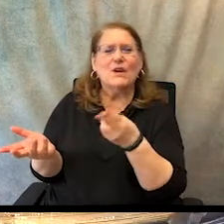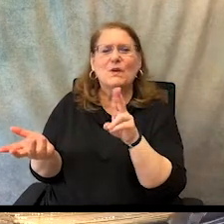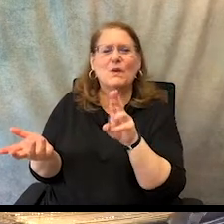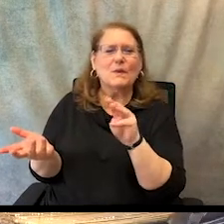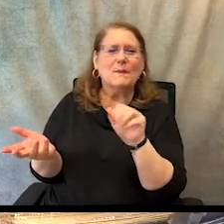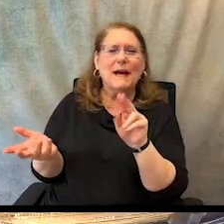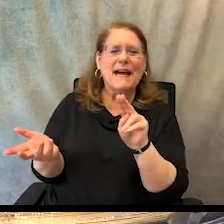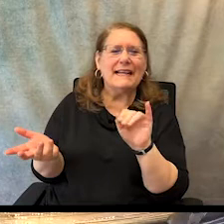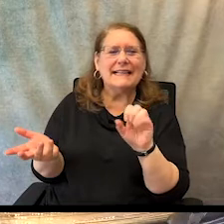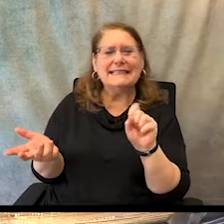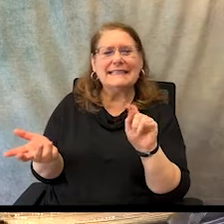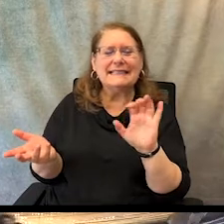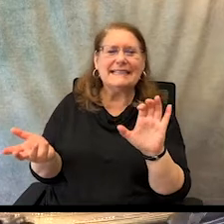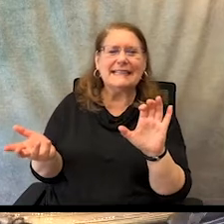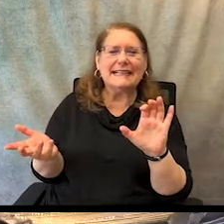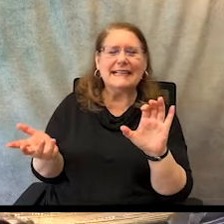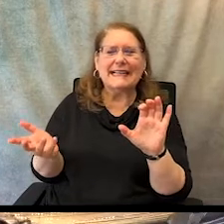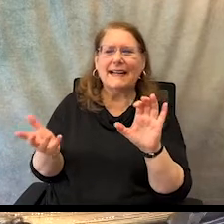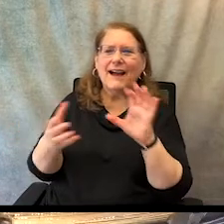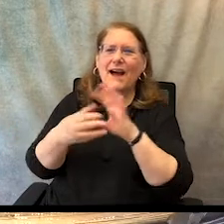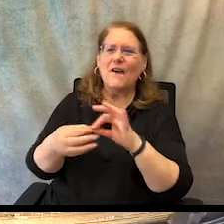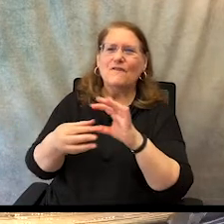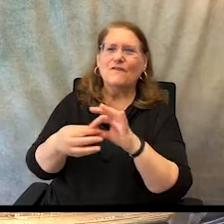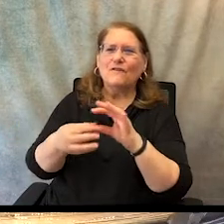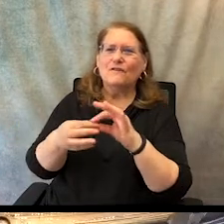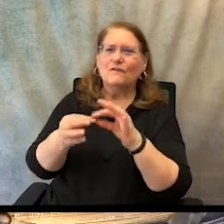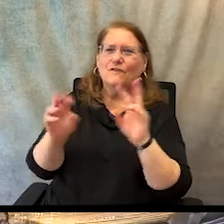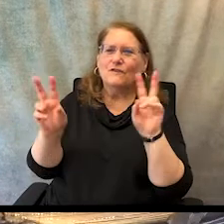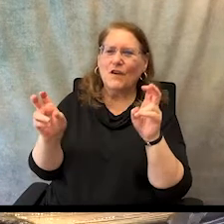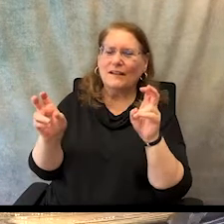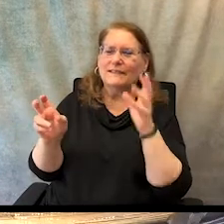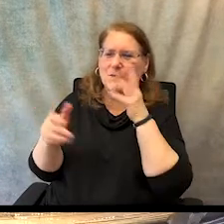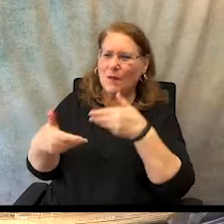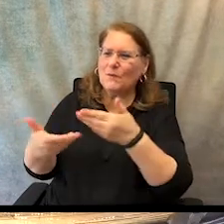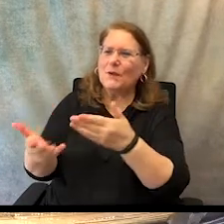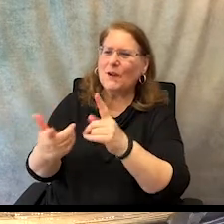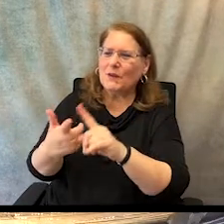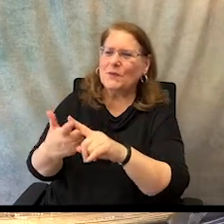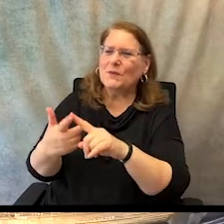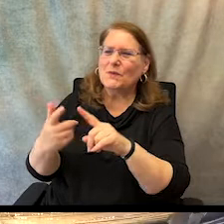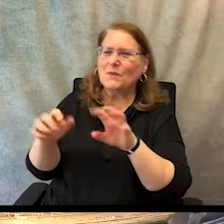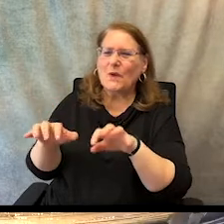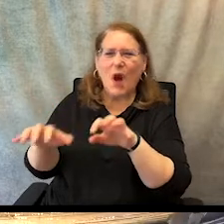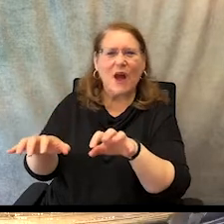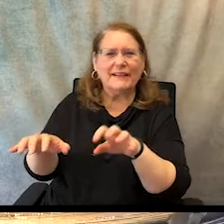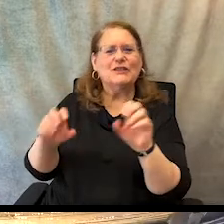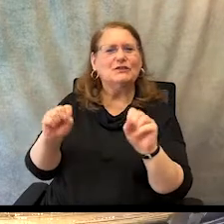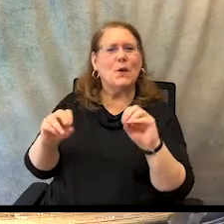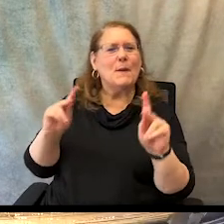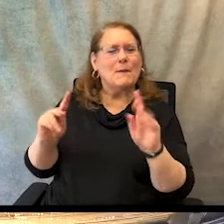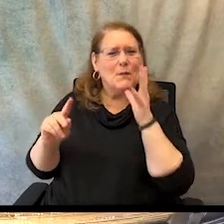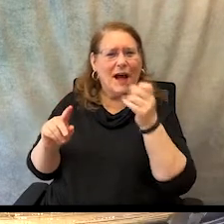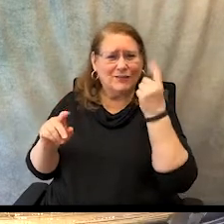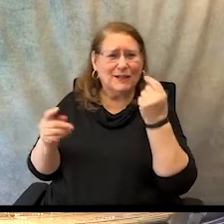with its humanistic voice brought something to the audiences that the people understand what is happening in this Middle